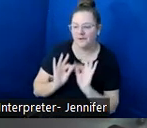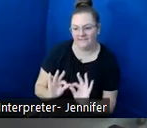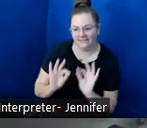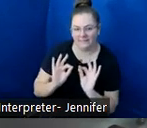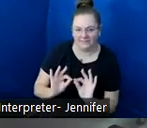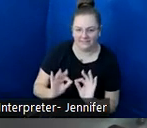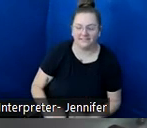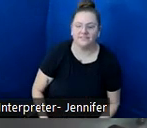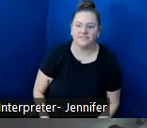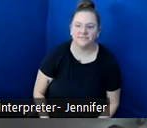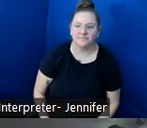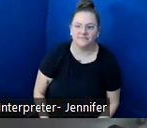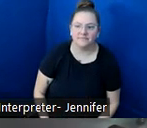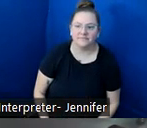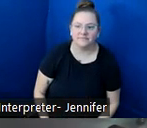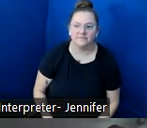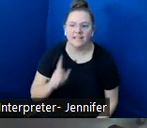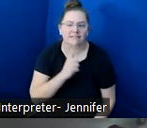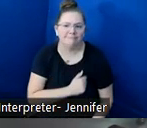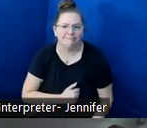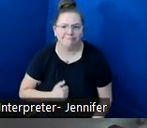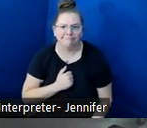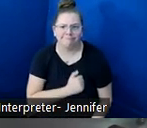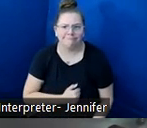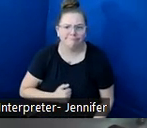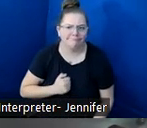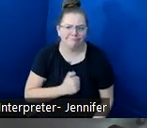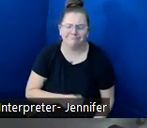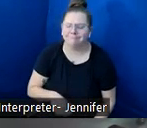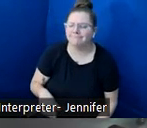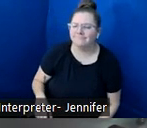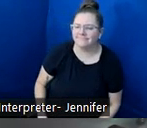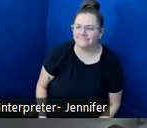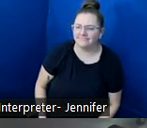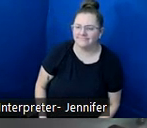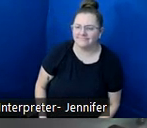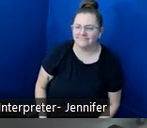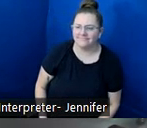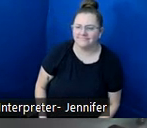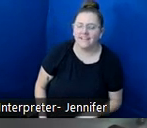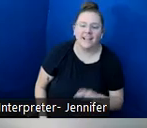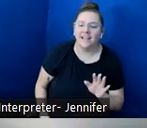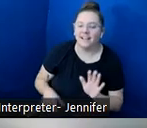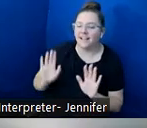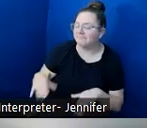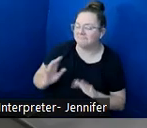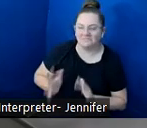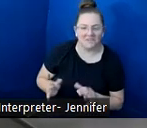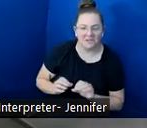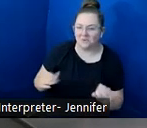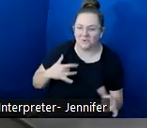we go. All right. I apologize. Oh, yeah. I was just gonna say, no worries. We